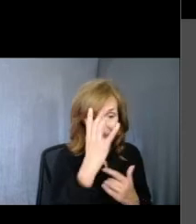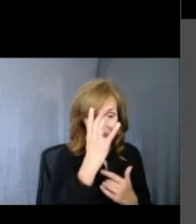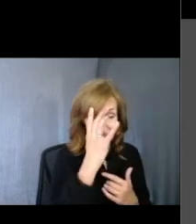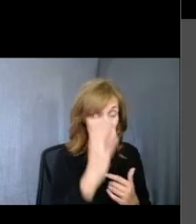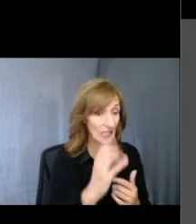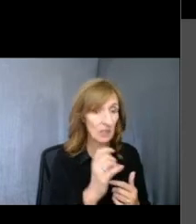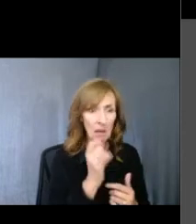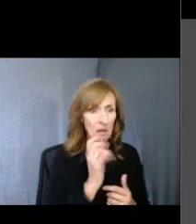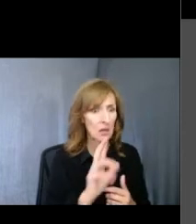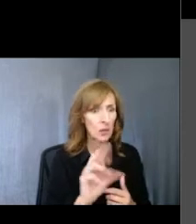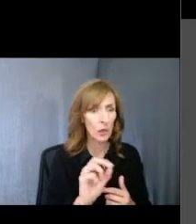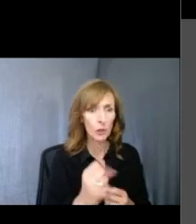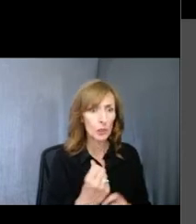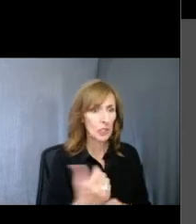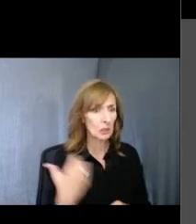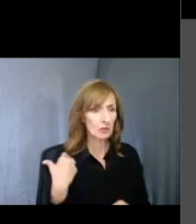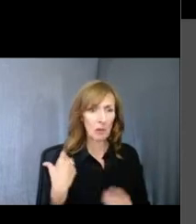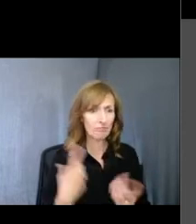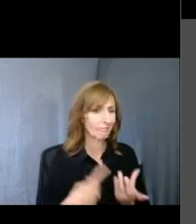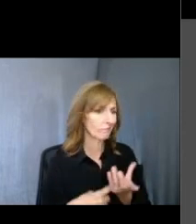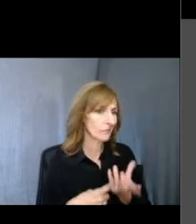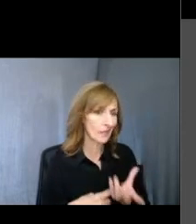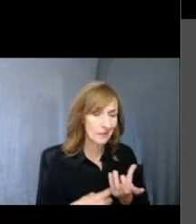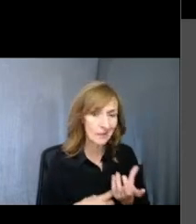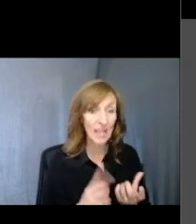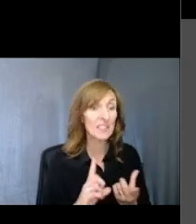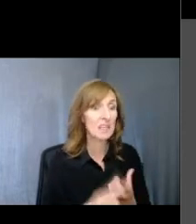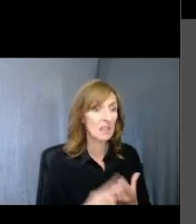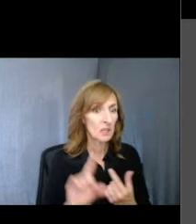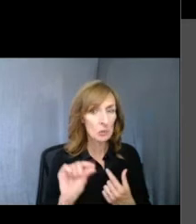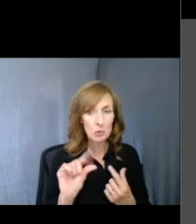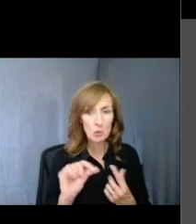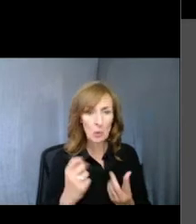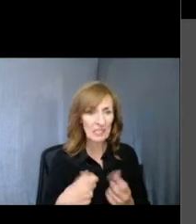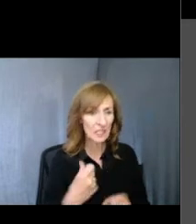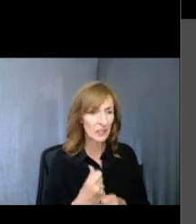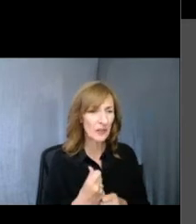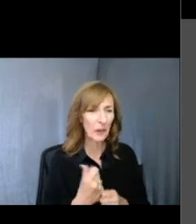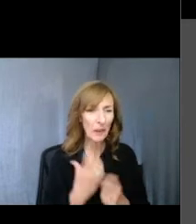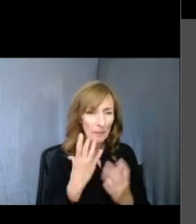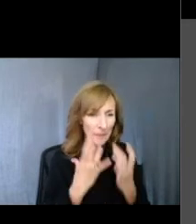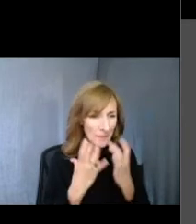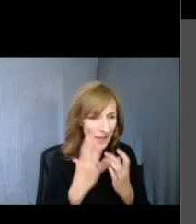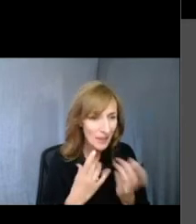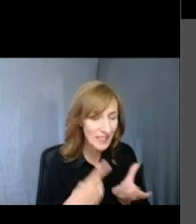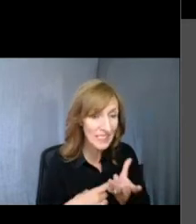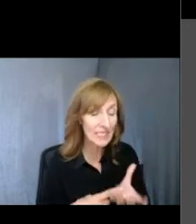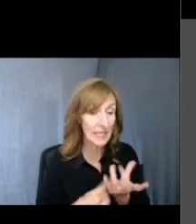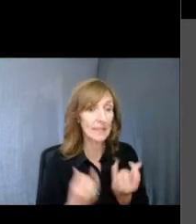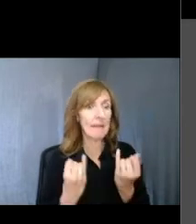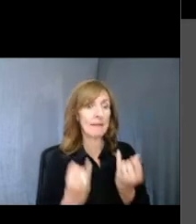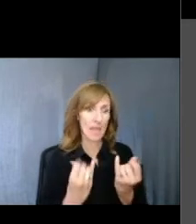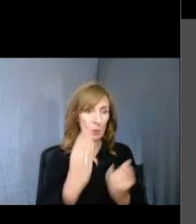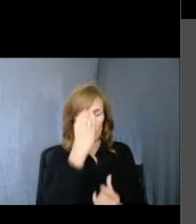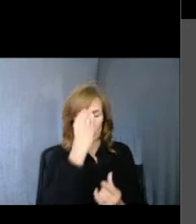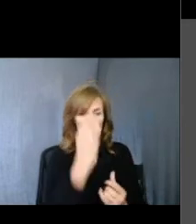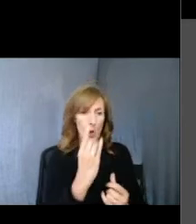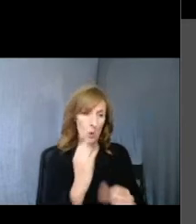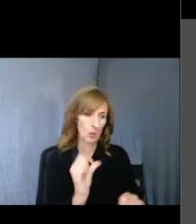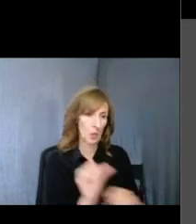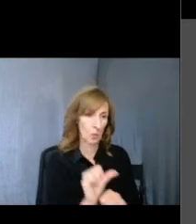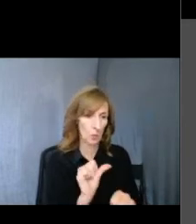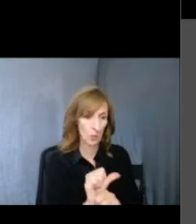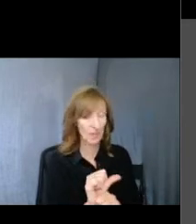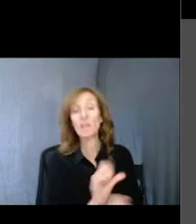ago that maybe fatty acids are good things, and now they're pretty standard practice. We're going to increase antioxidants in these foods,